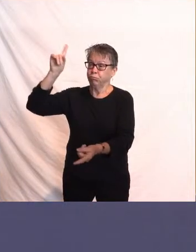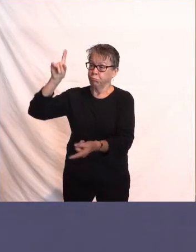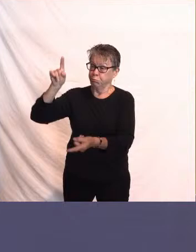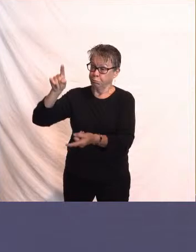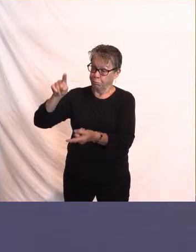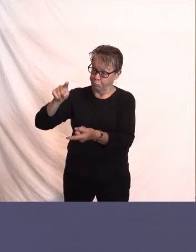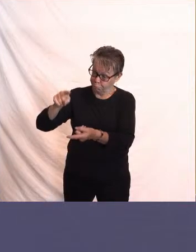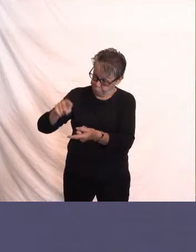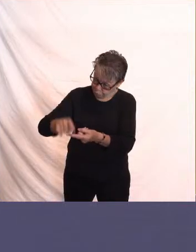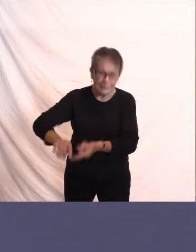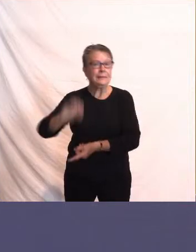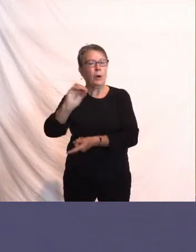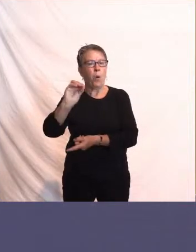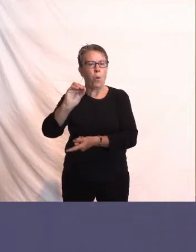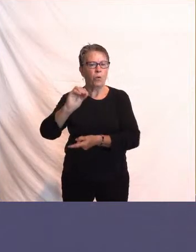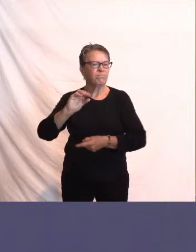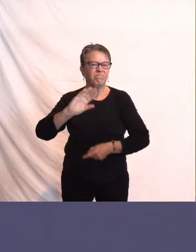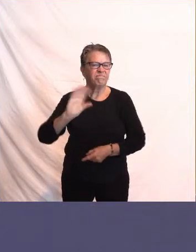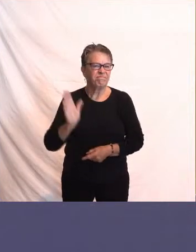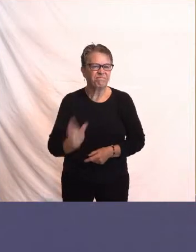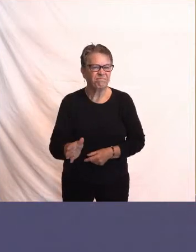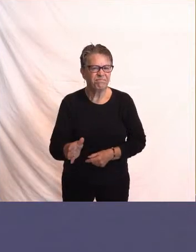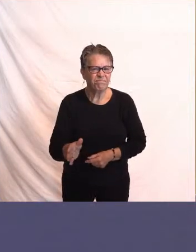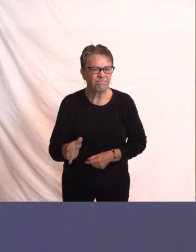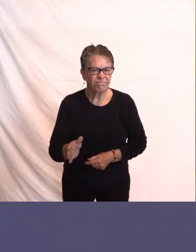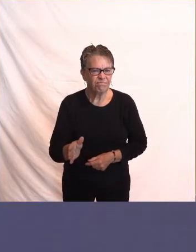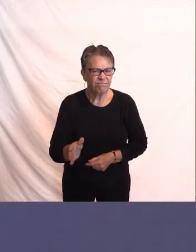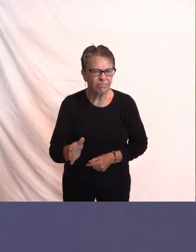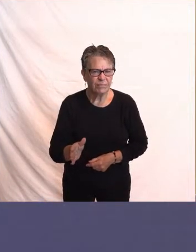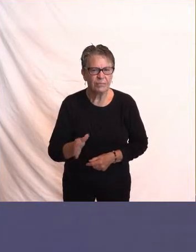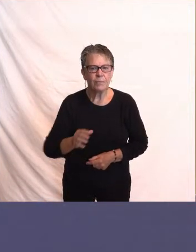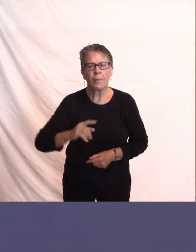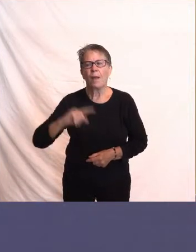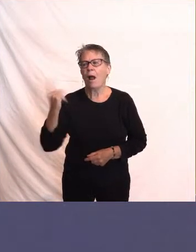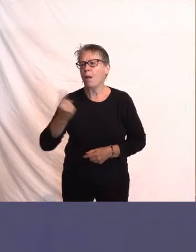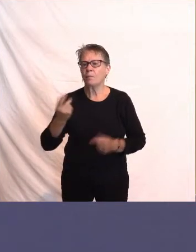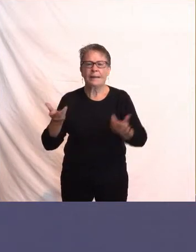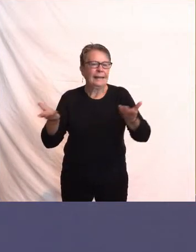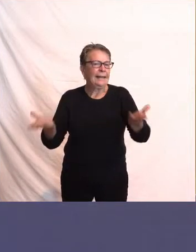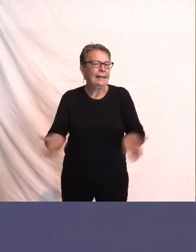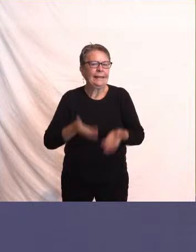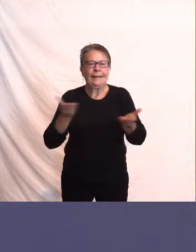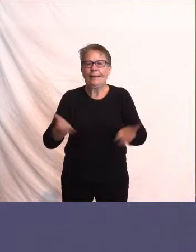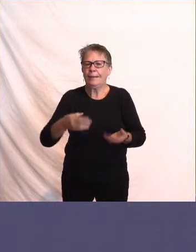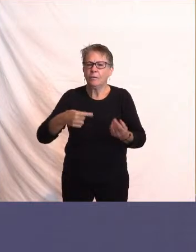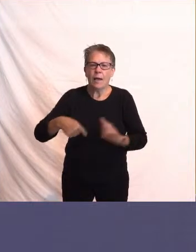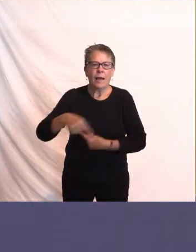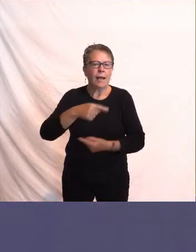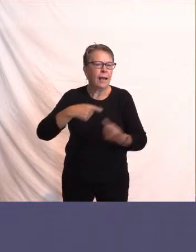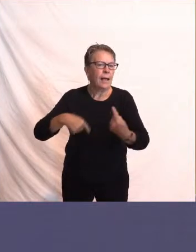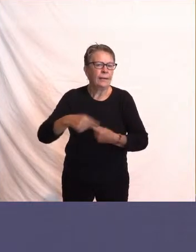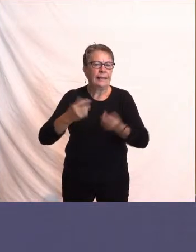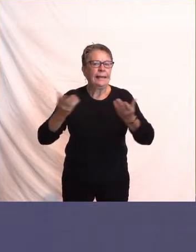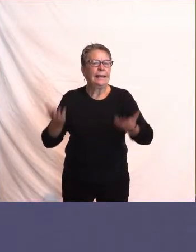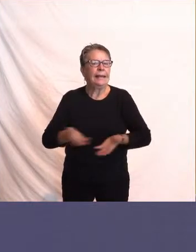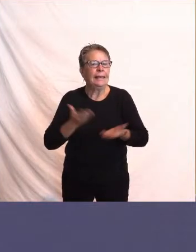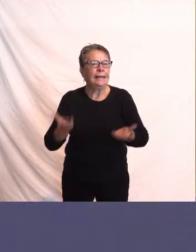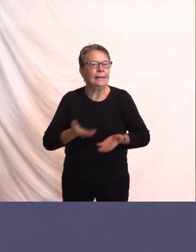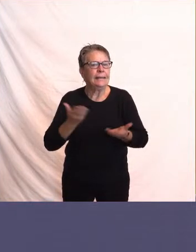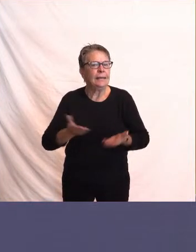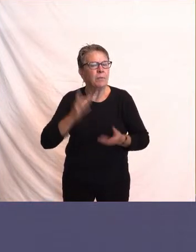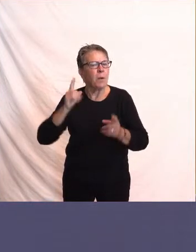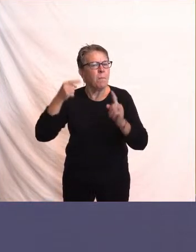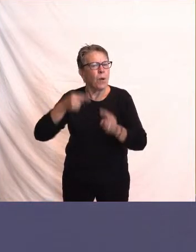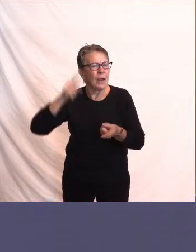mentioned several months ago that a bad flu season is a couple of thousand deaths, and we're running